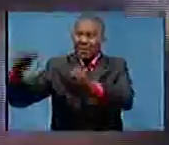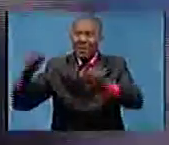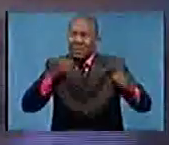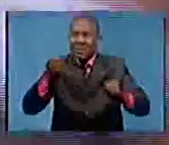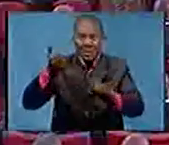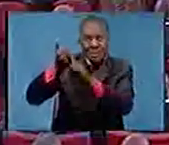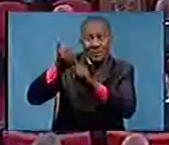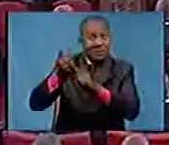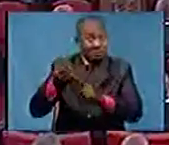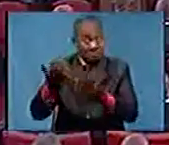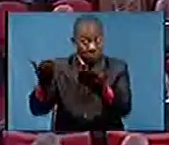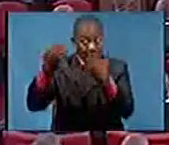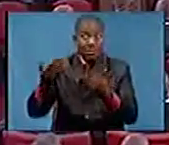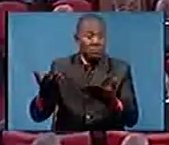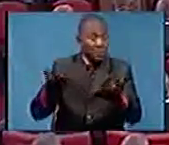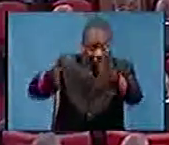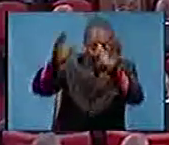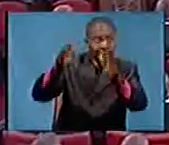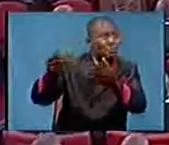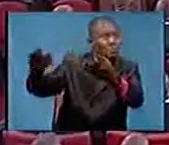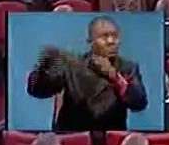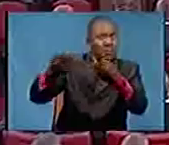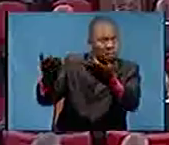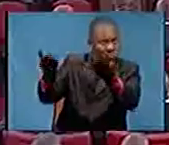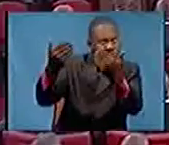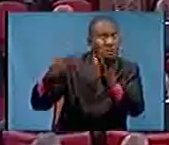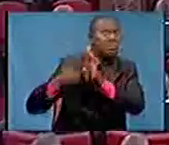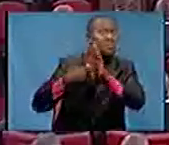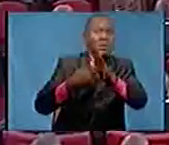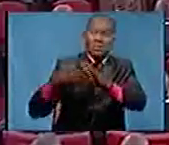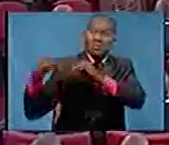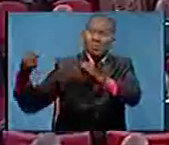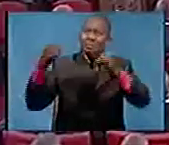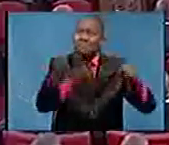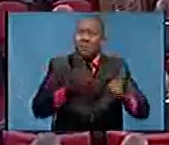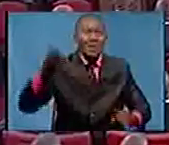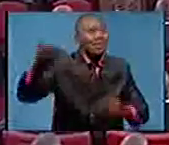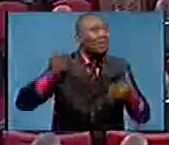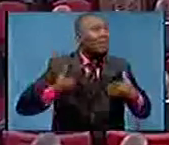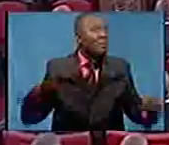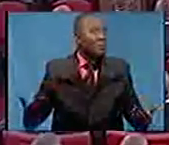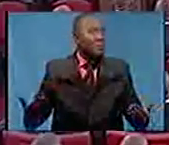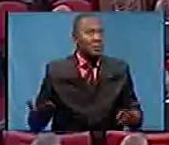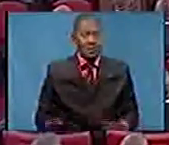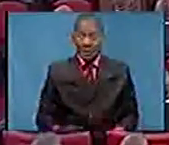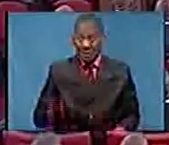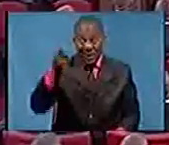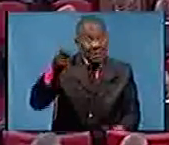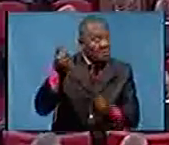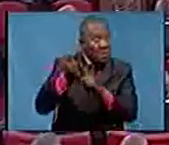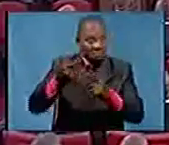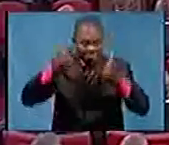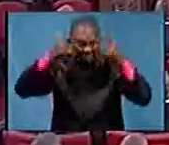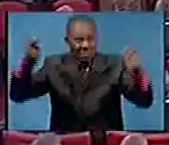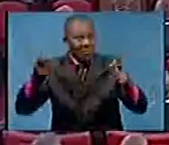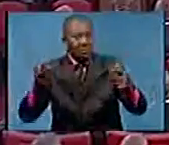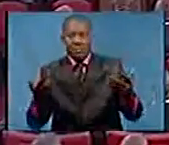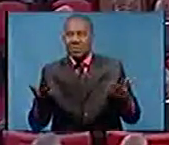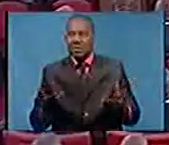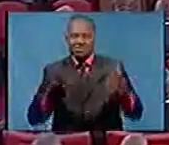Ghana. He's here. Let him demonstrate the source of his power, because he is very powerful, can run down the Supreme